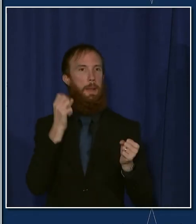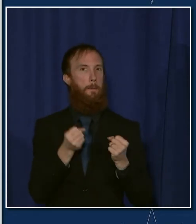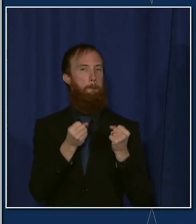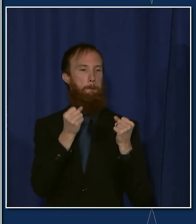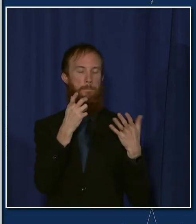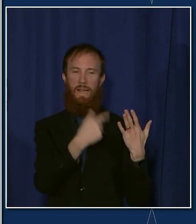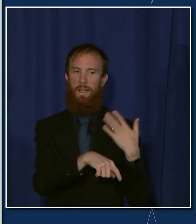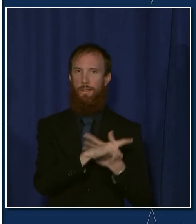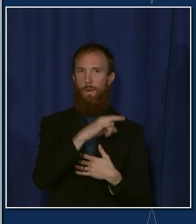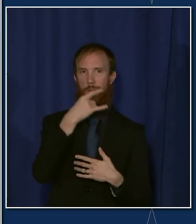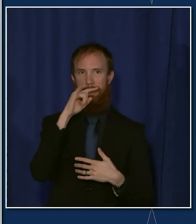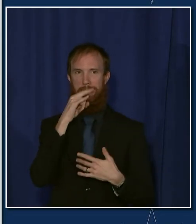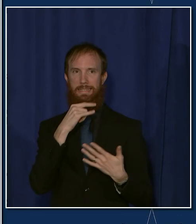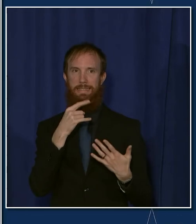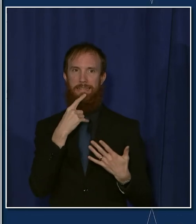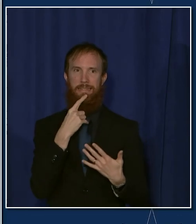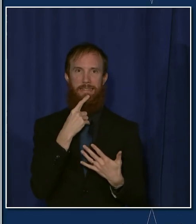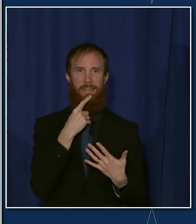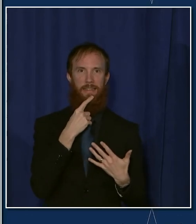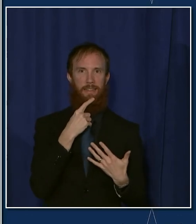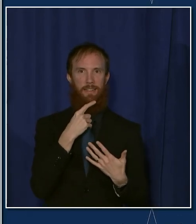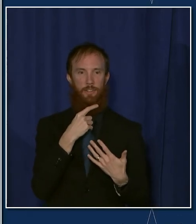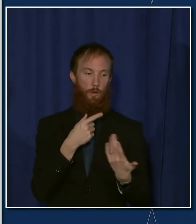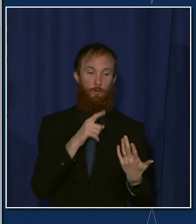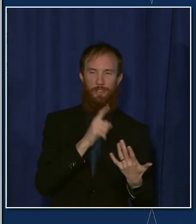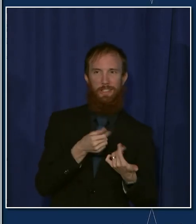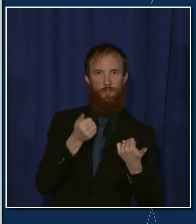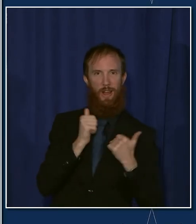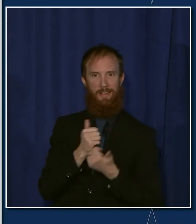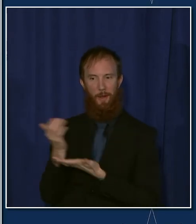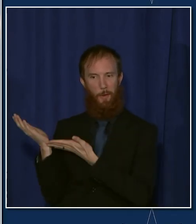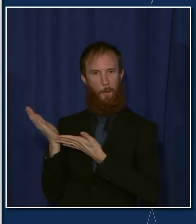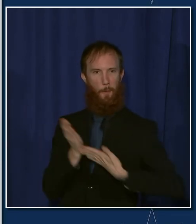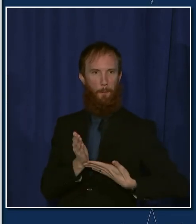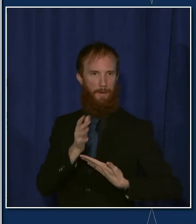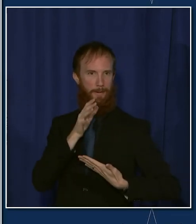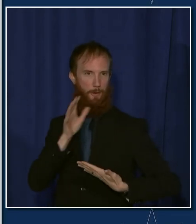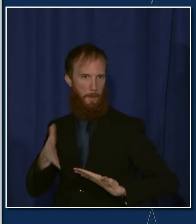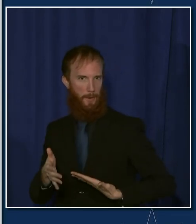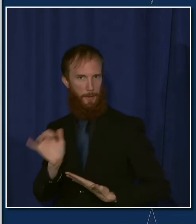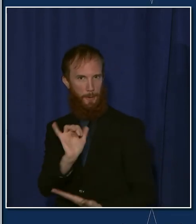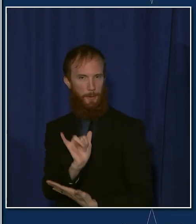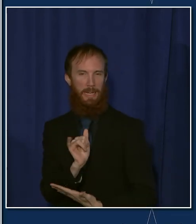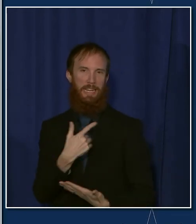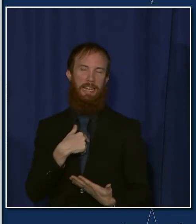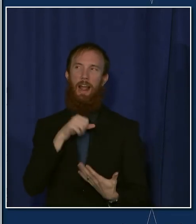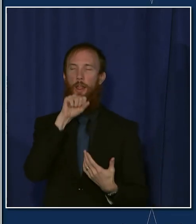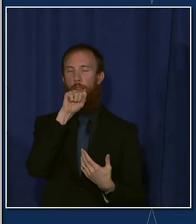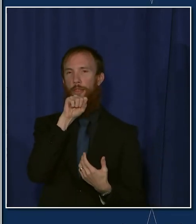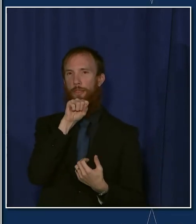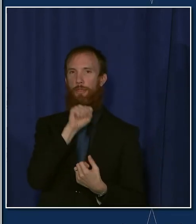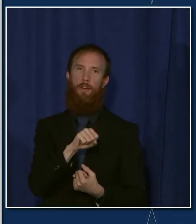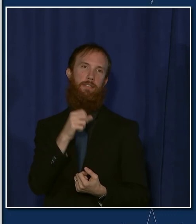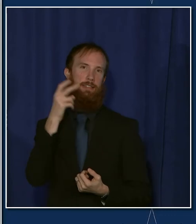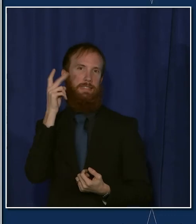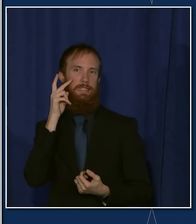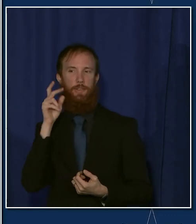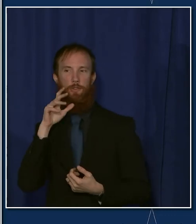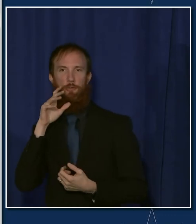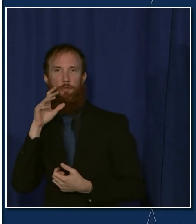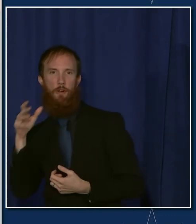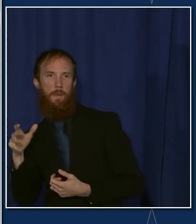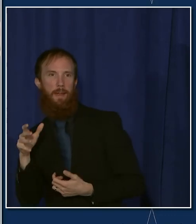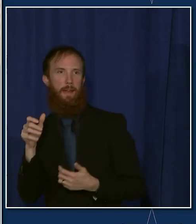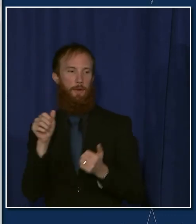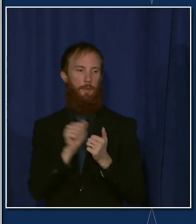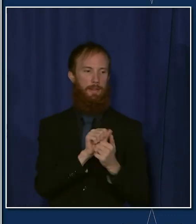love it, being like getting grandma to come along too. And there's nothing I would rather see than a grandparent get vaccinated with their grandchild. It's